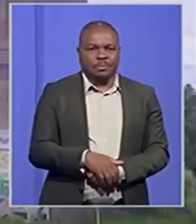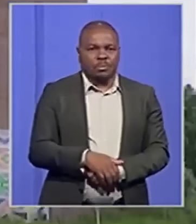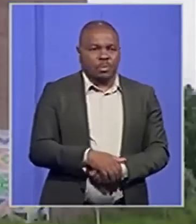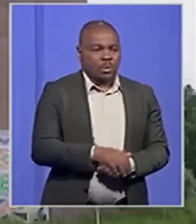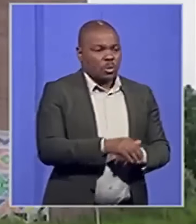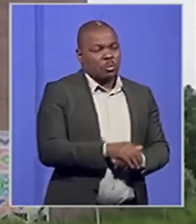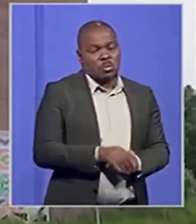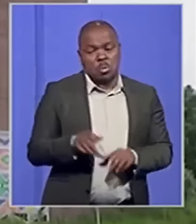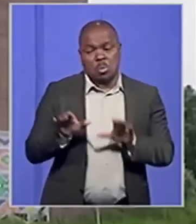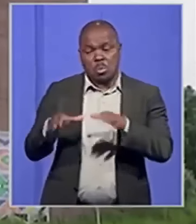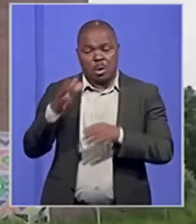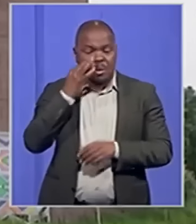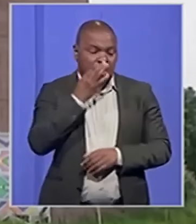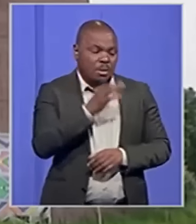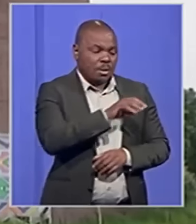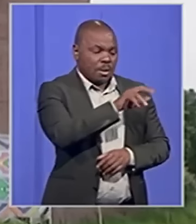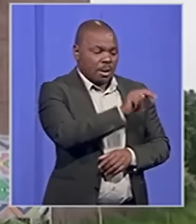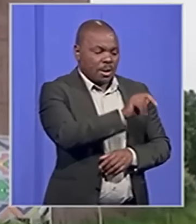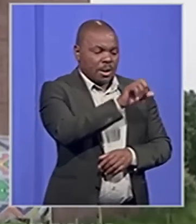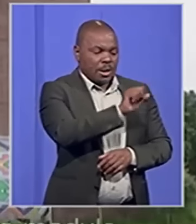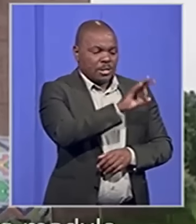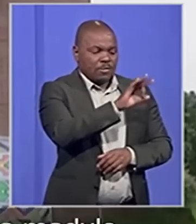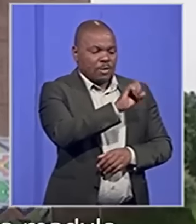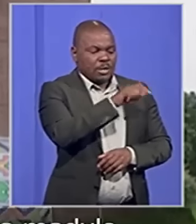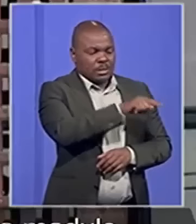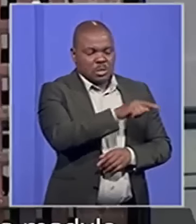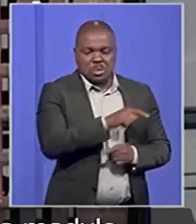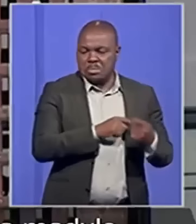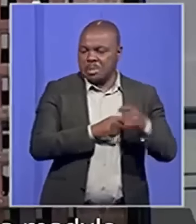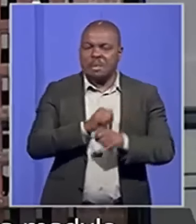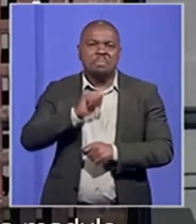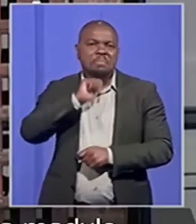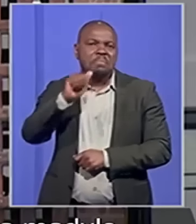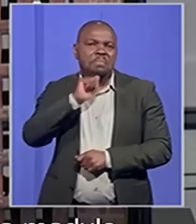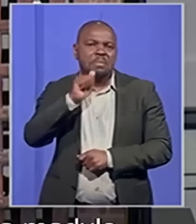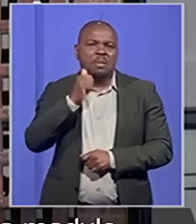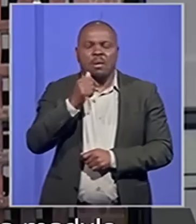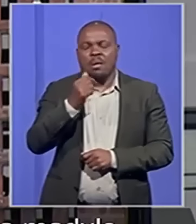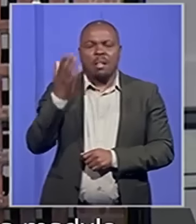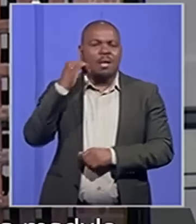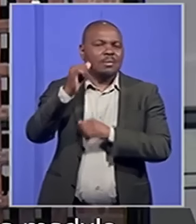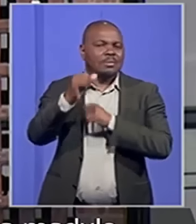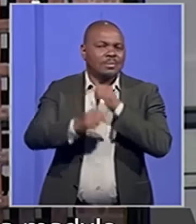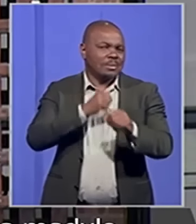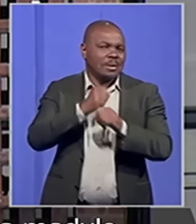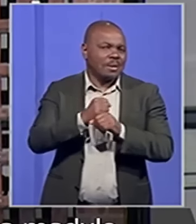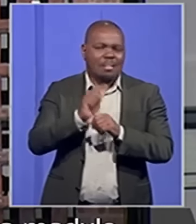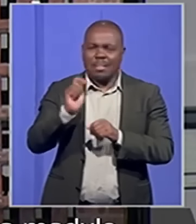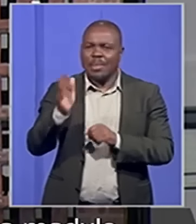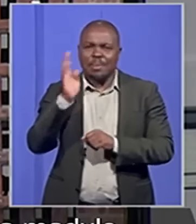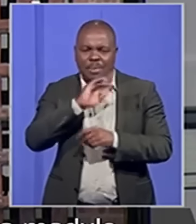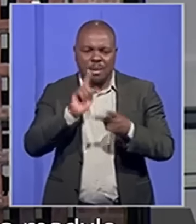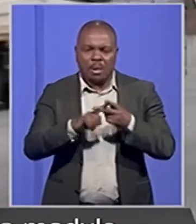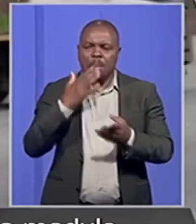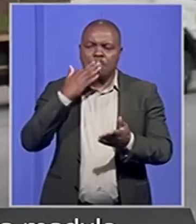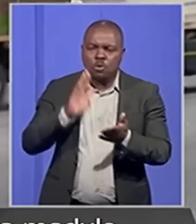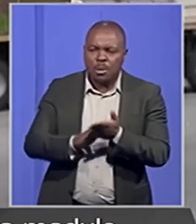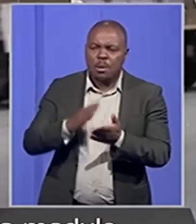Mokgatlo o bolela gore NSFAS e ba kolota mašeleng a ngwaga wa go feta le go lapišwa ke ditshepišo tšeo di